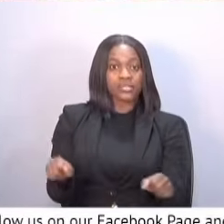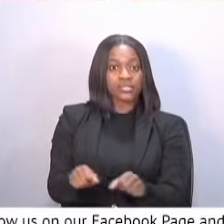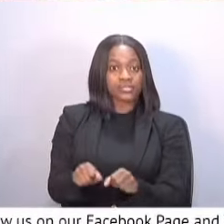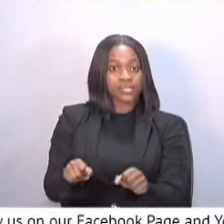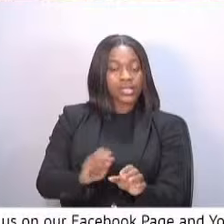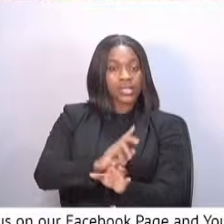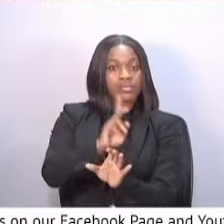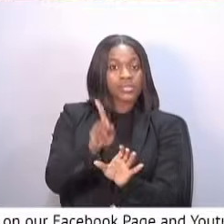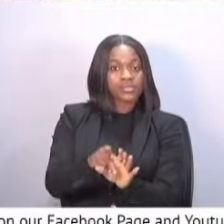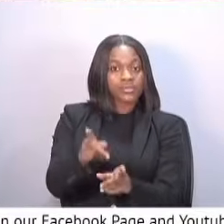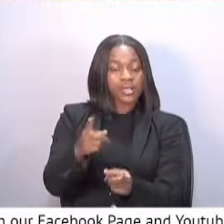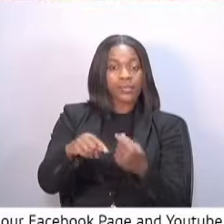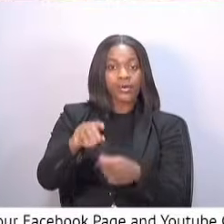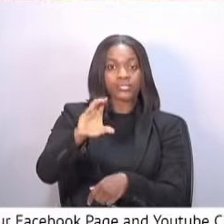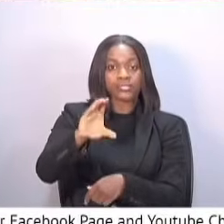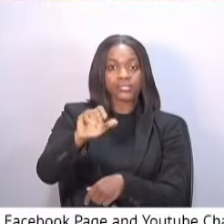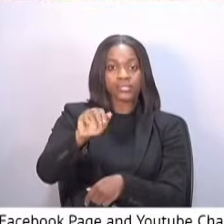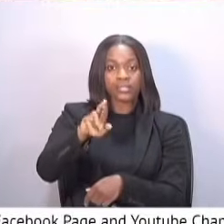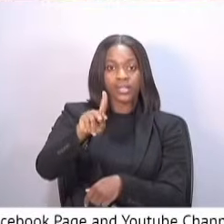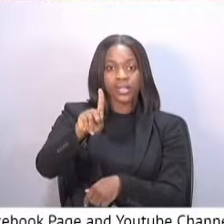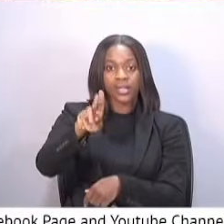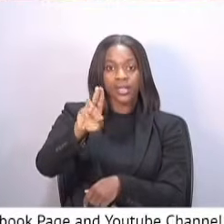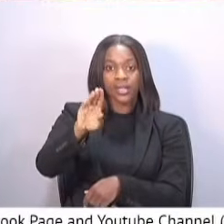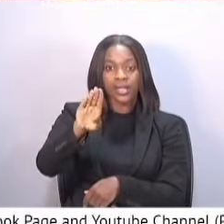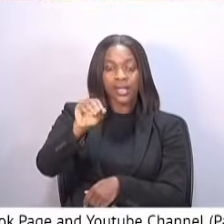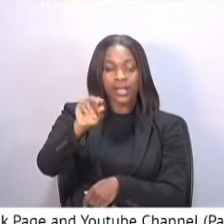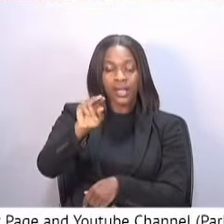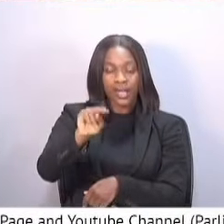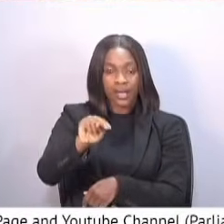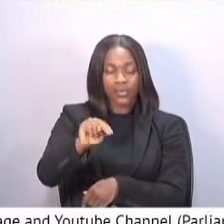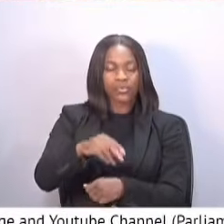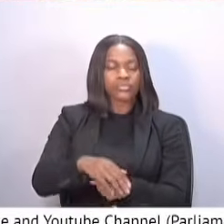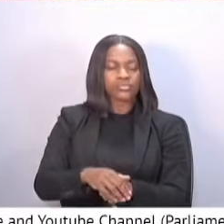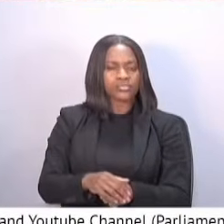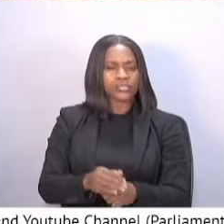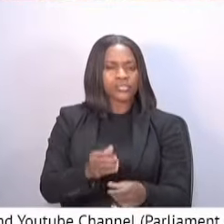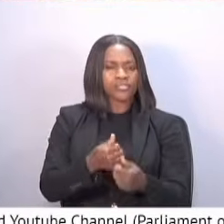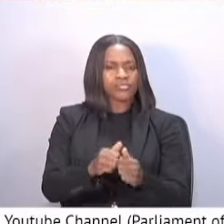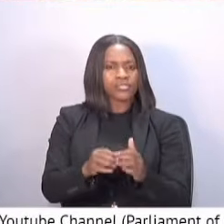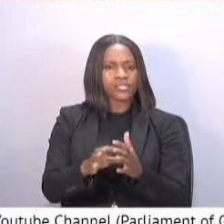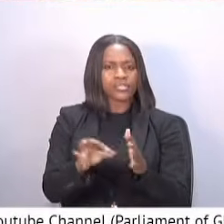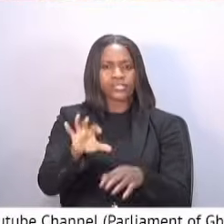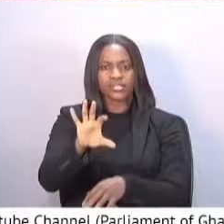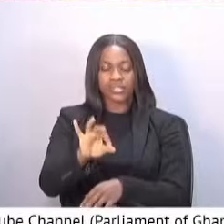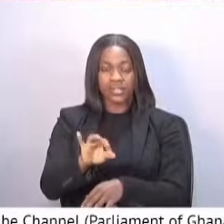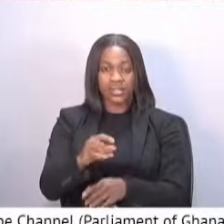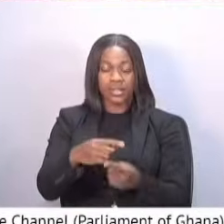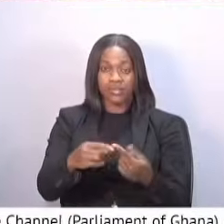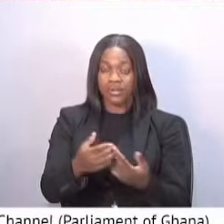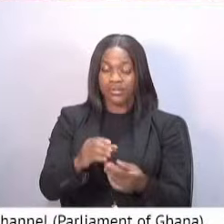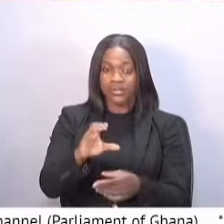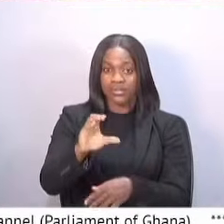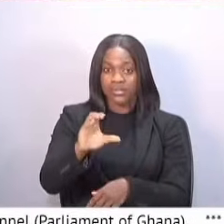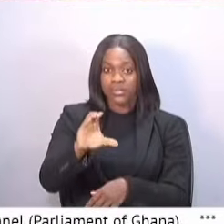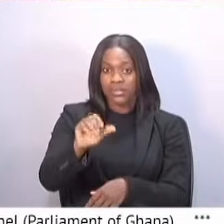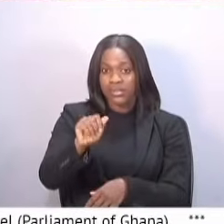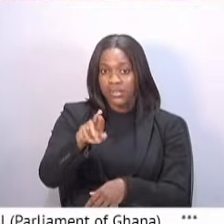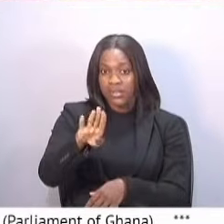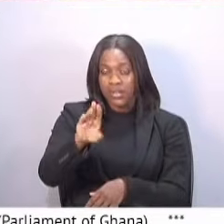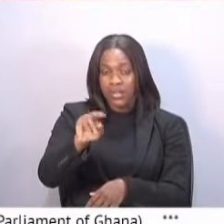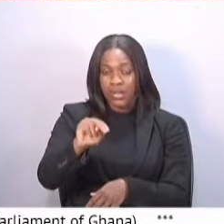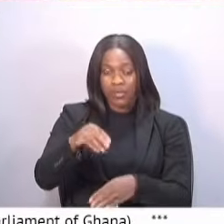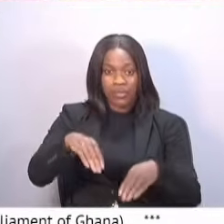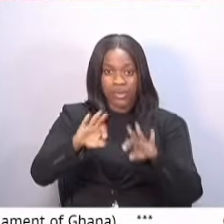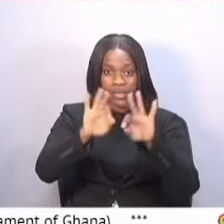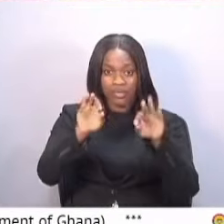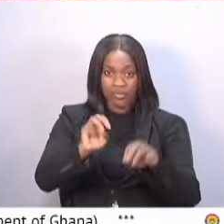the validation of carbon credit, pursuant to Section 9 of the Ghana Carbon Market Framework, the